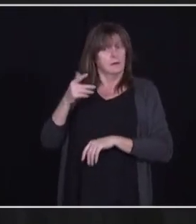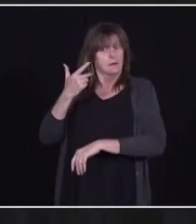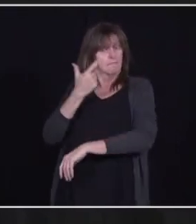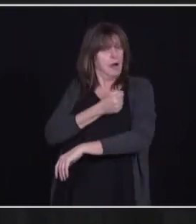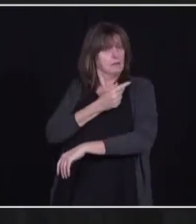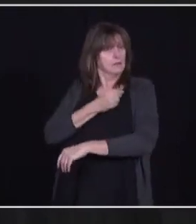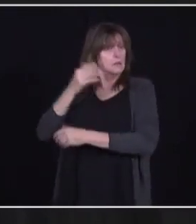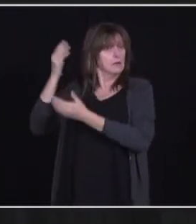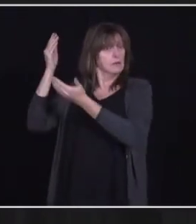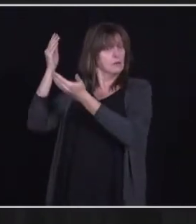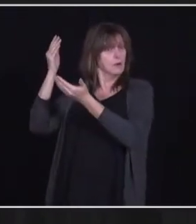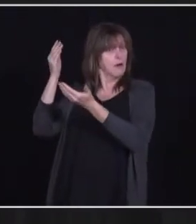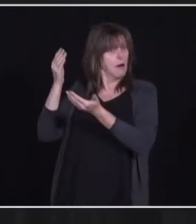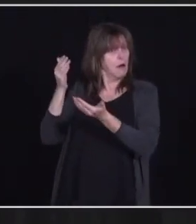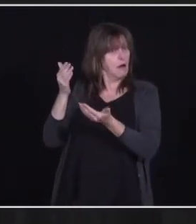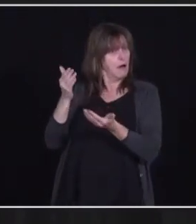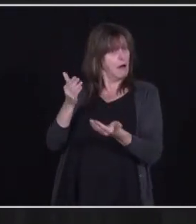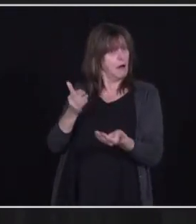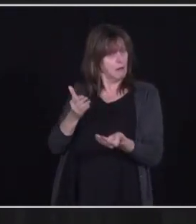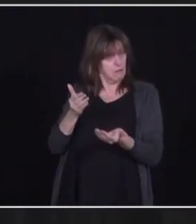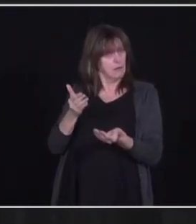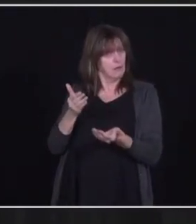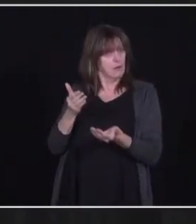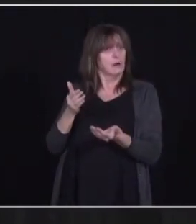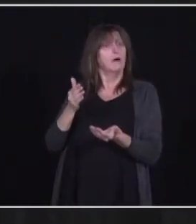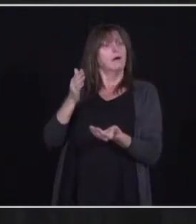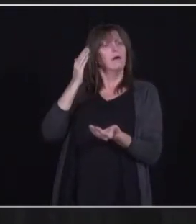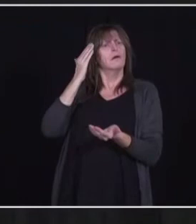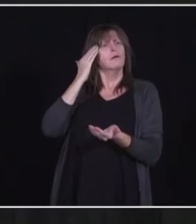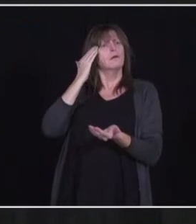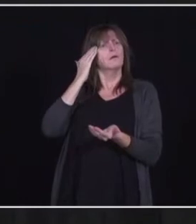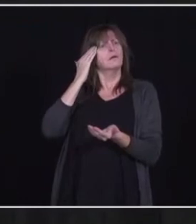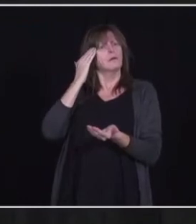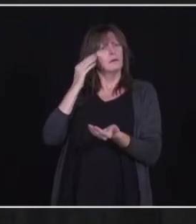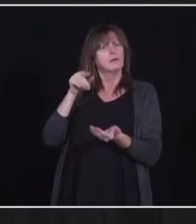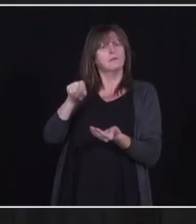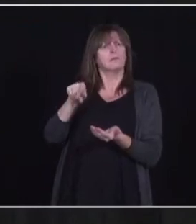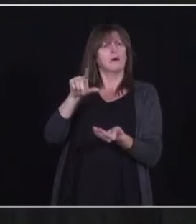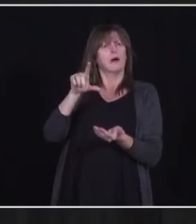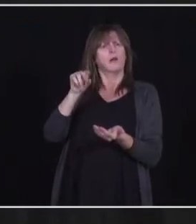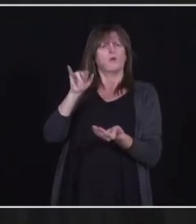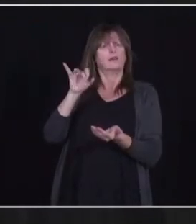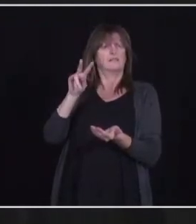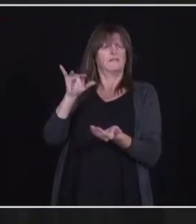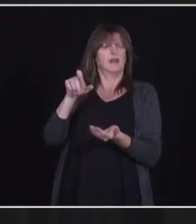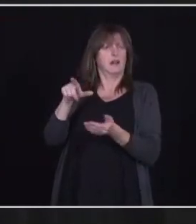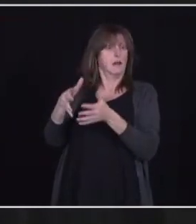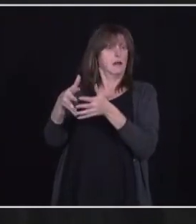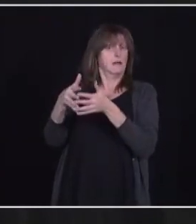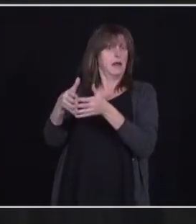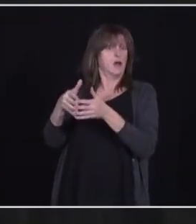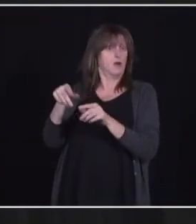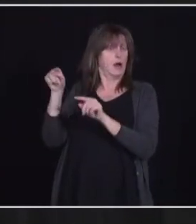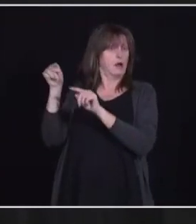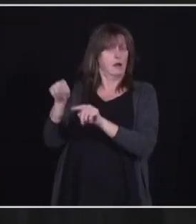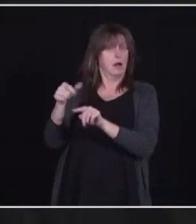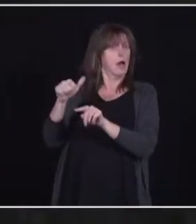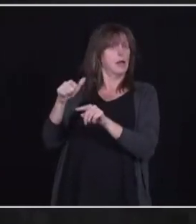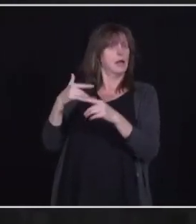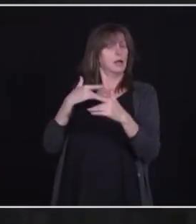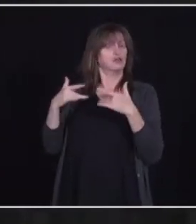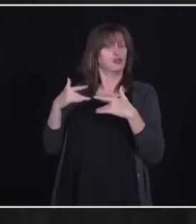through Louisville first. Do you have any concerns that the U.S. might try to prevent them from coming to